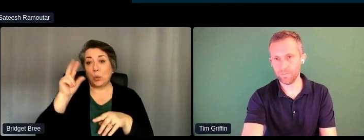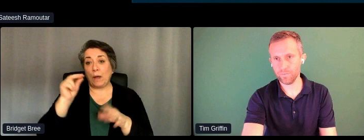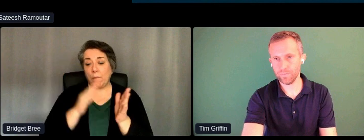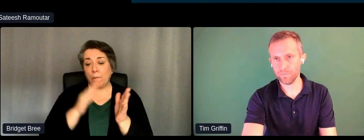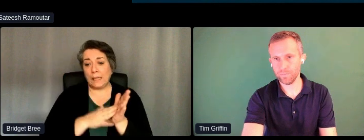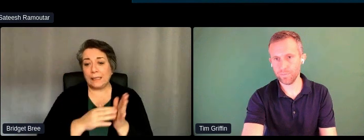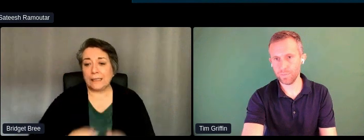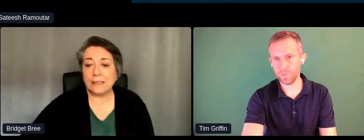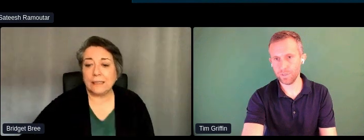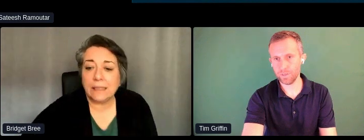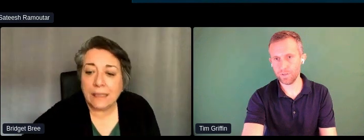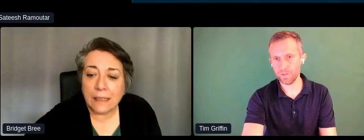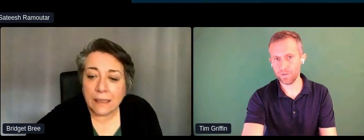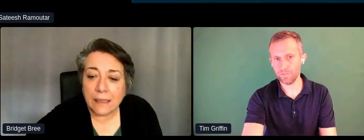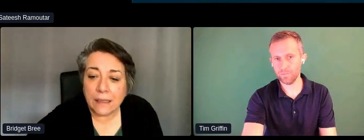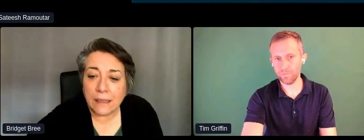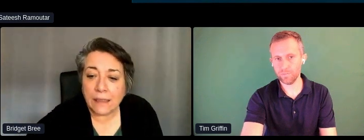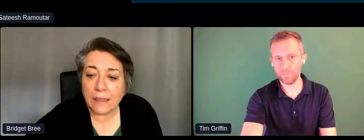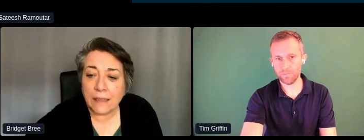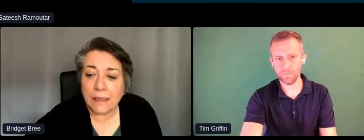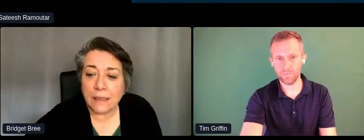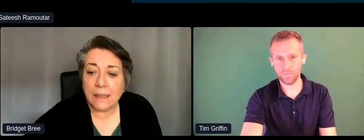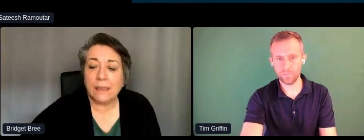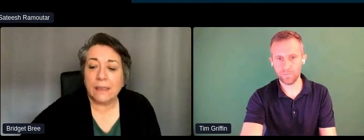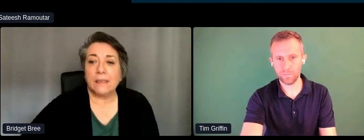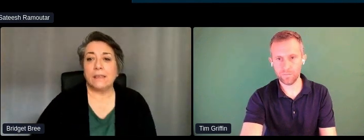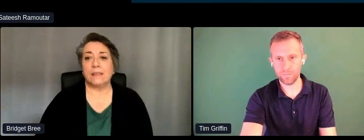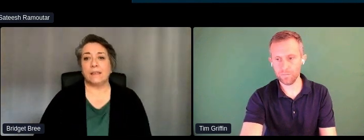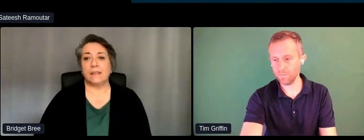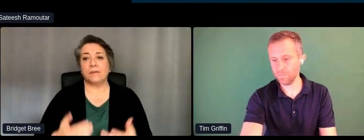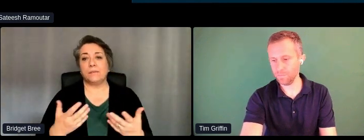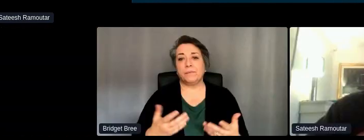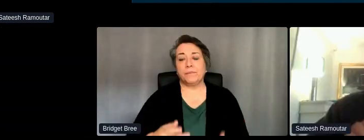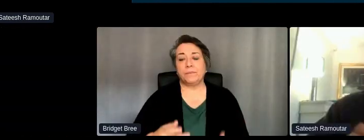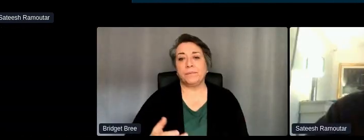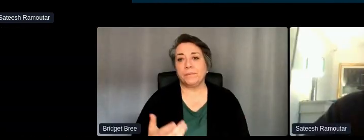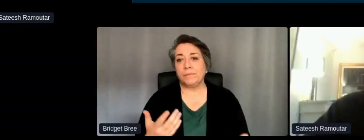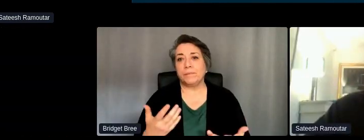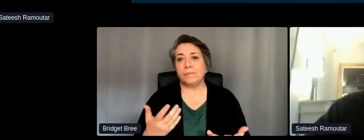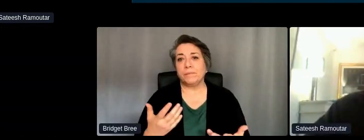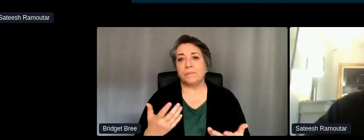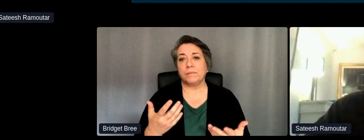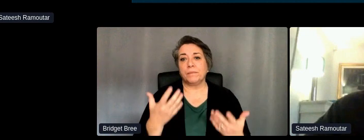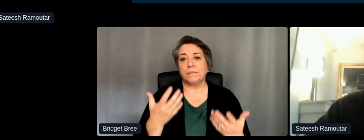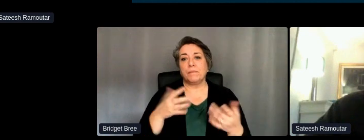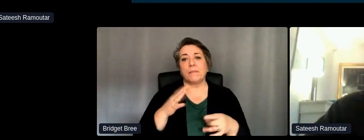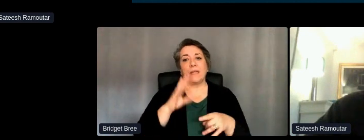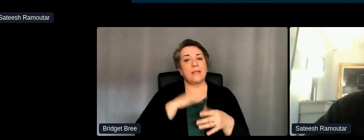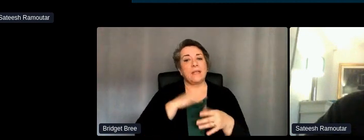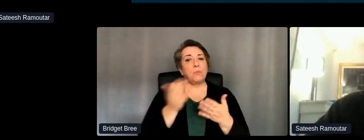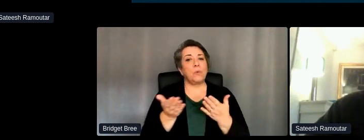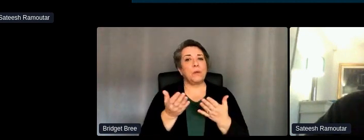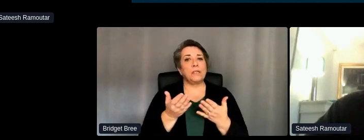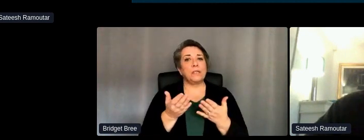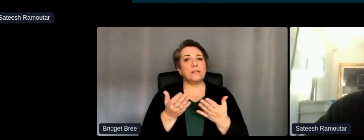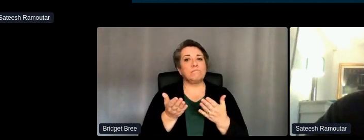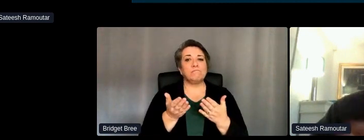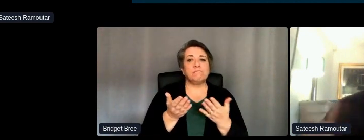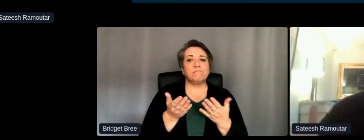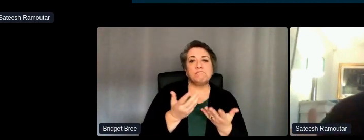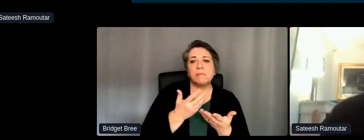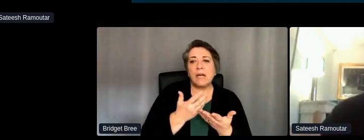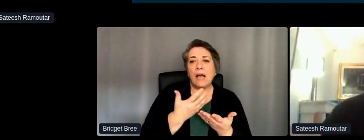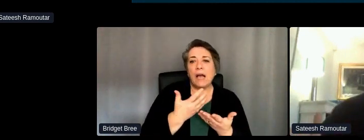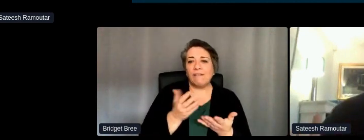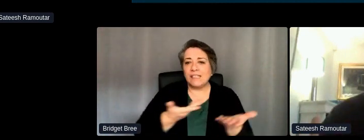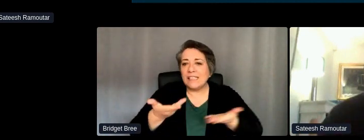a few questions, then sort of a sharing a couple of minutes, and then a couple of discussion points if we get time to do it. So